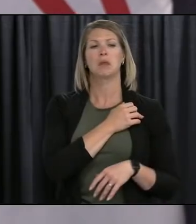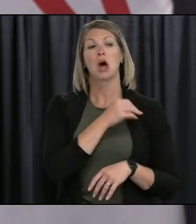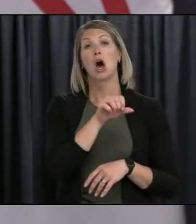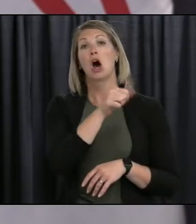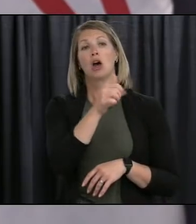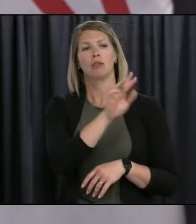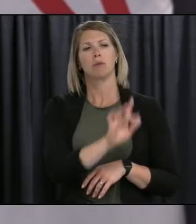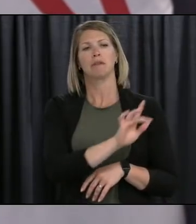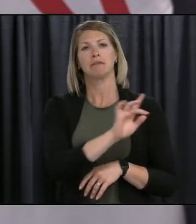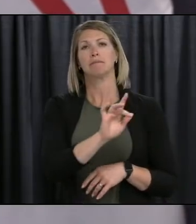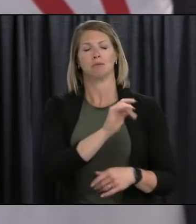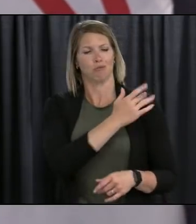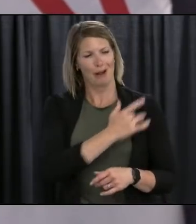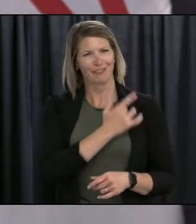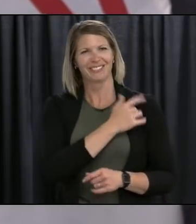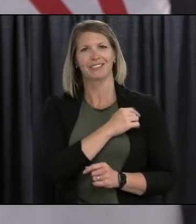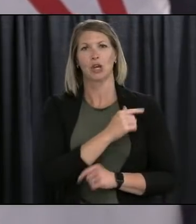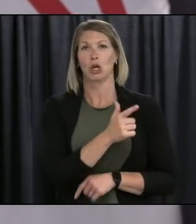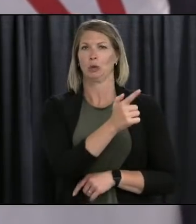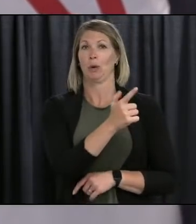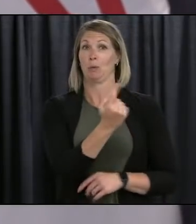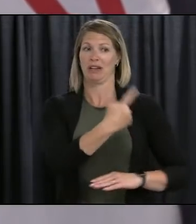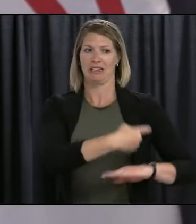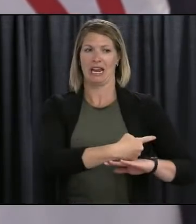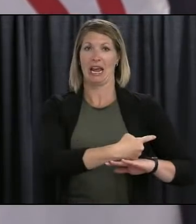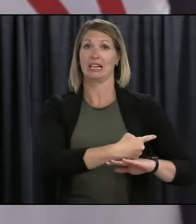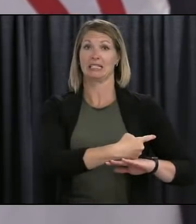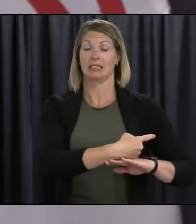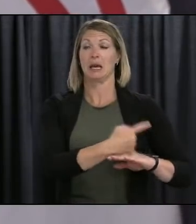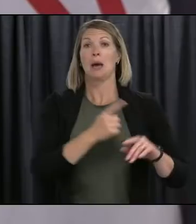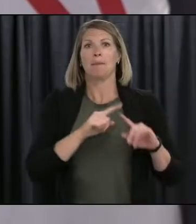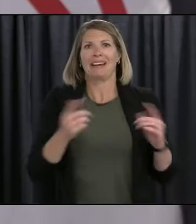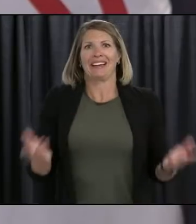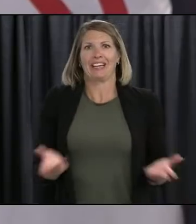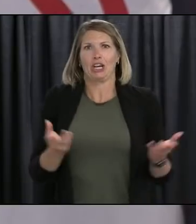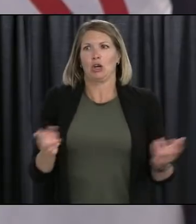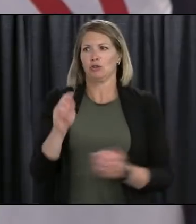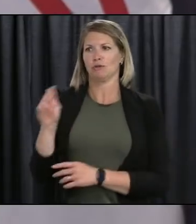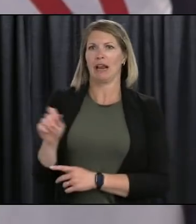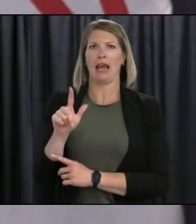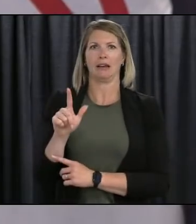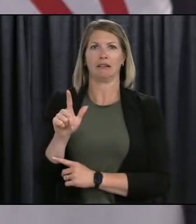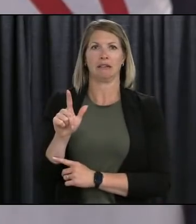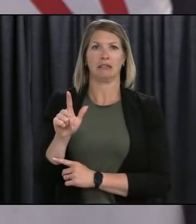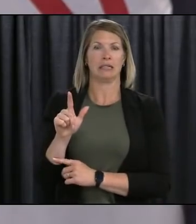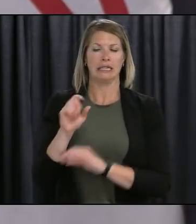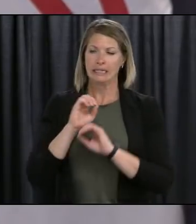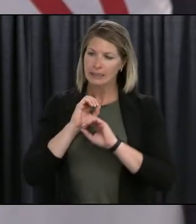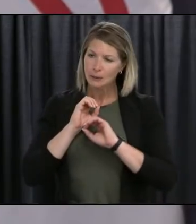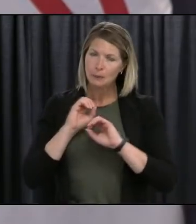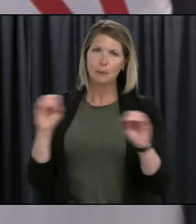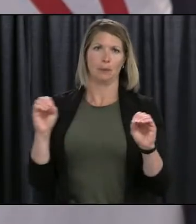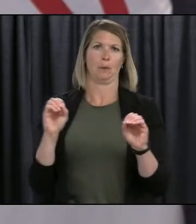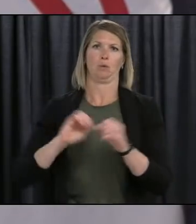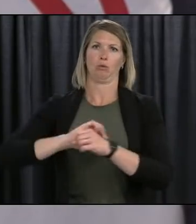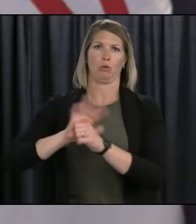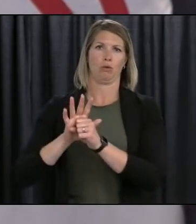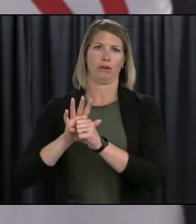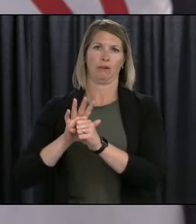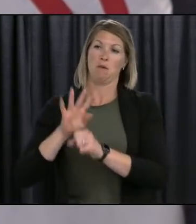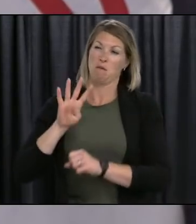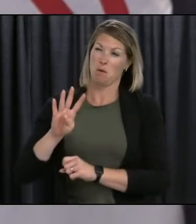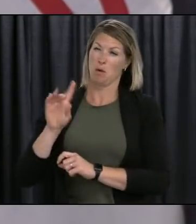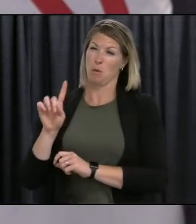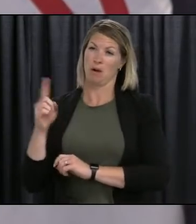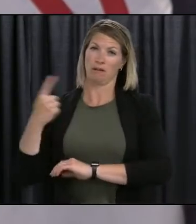they've seen an active case. We can say that in Newfoundland and Labrador. So on behalf of all of us, and especially as Premier,